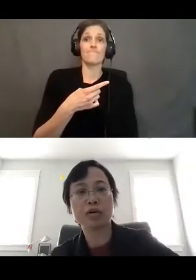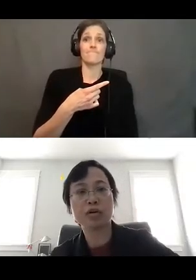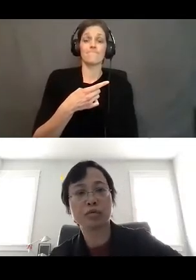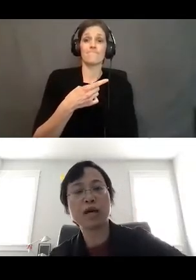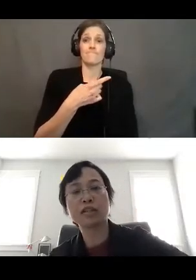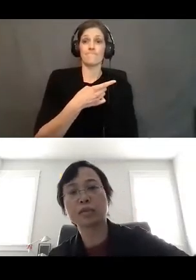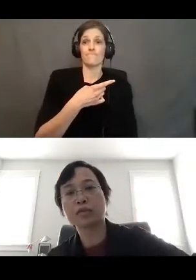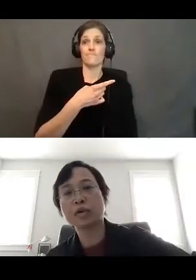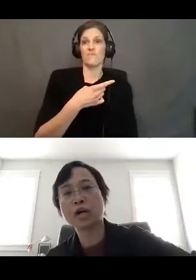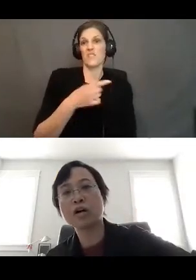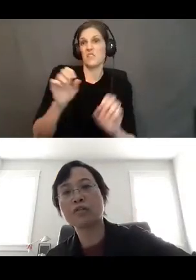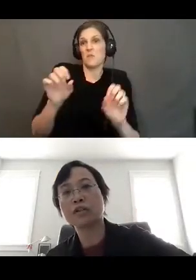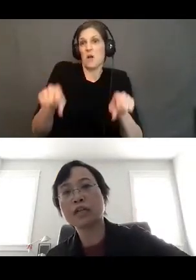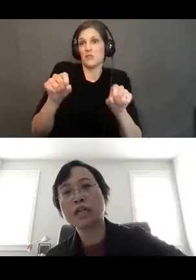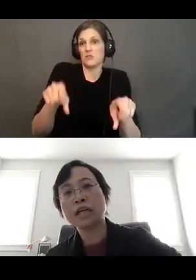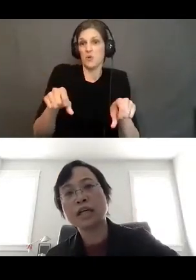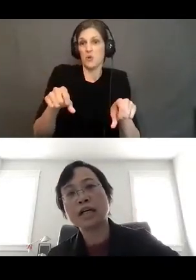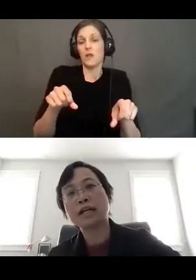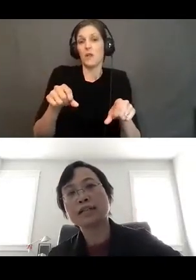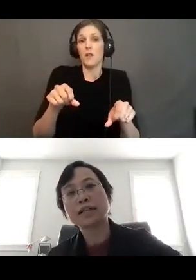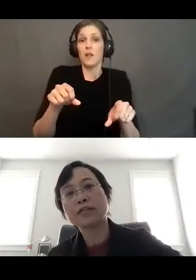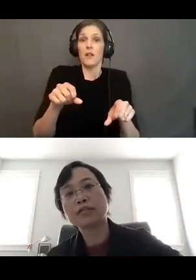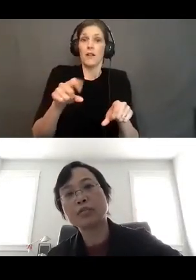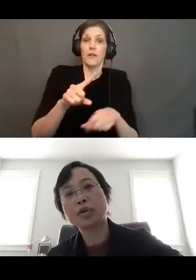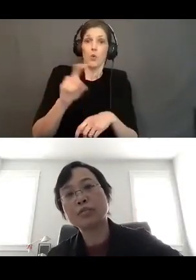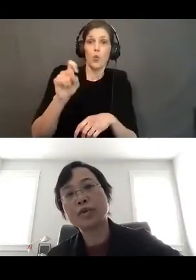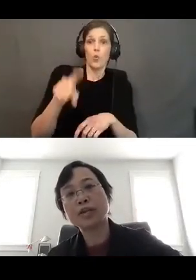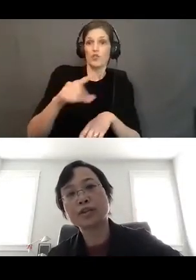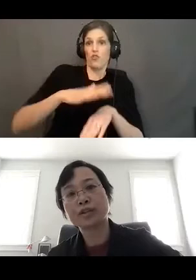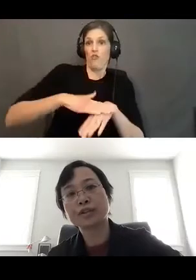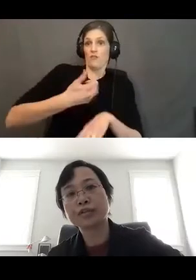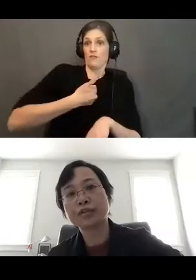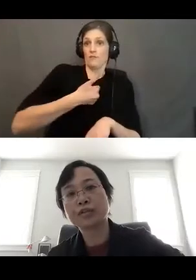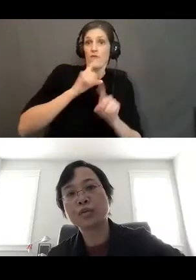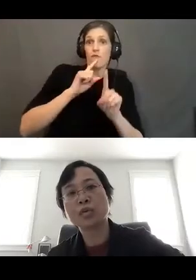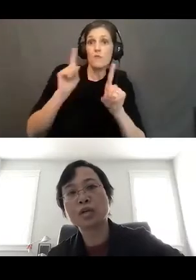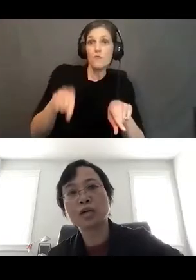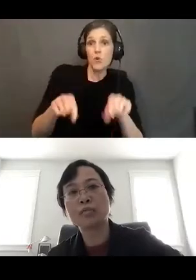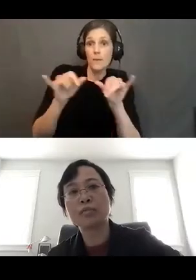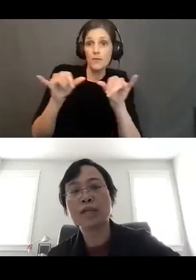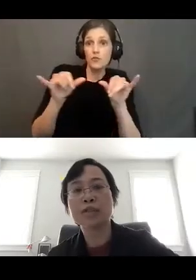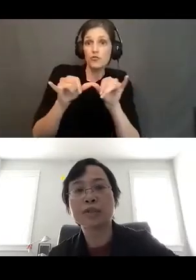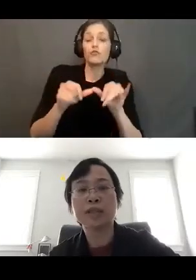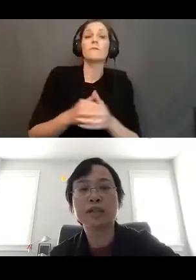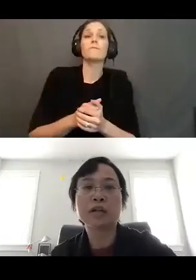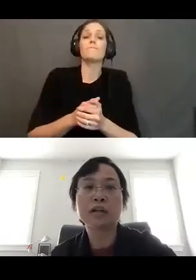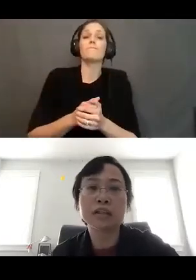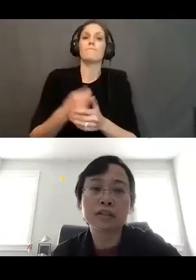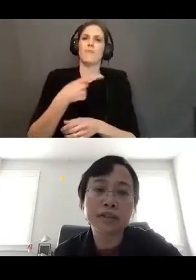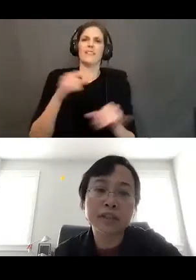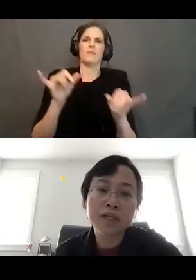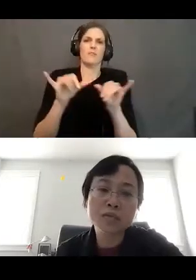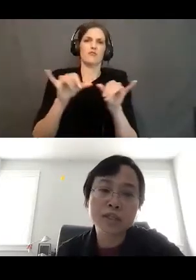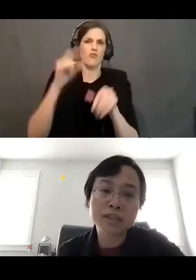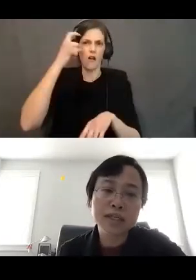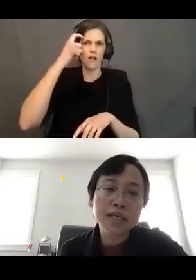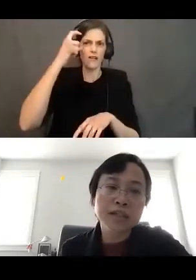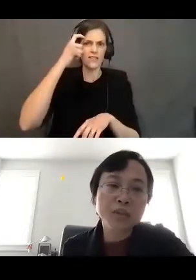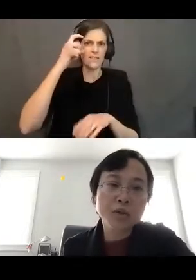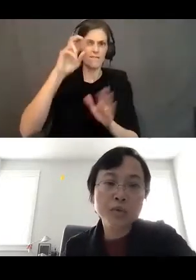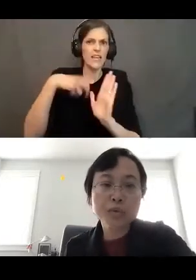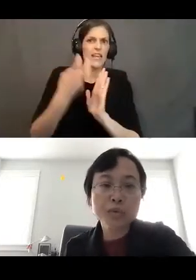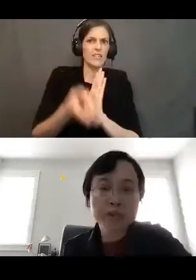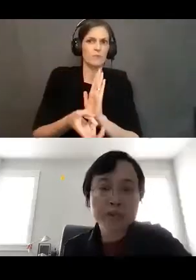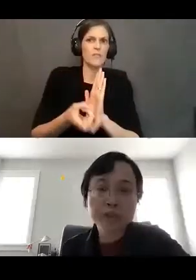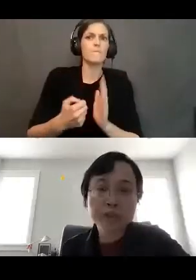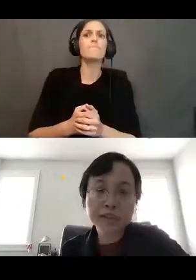available or possible for our self-reported measure for measuring cognitive engagement.